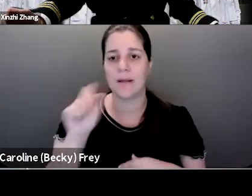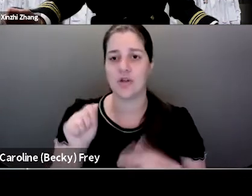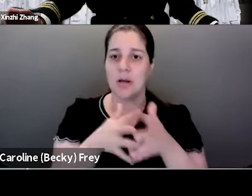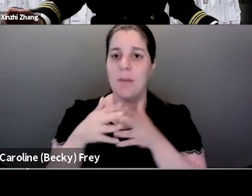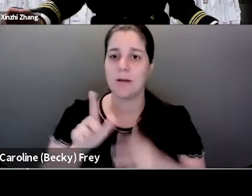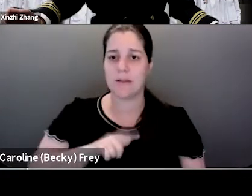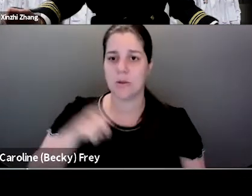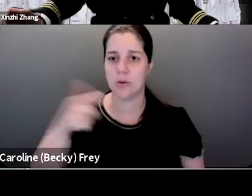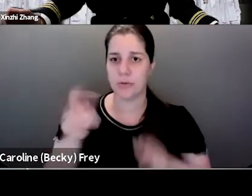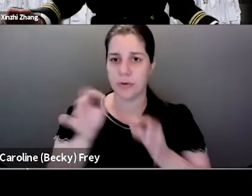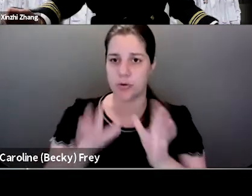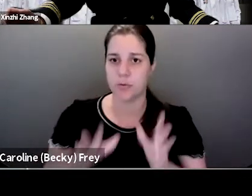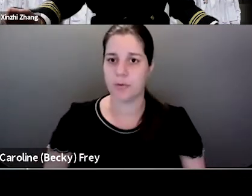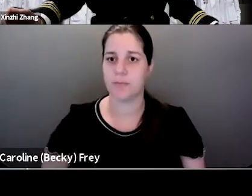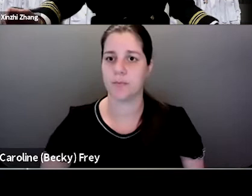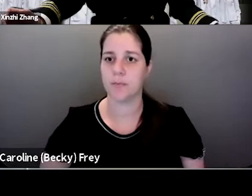please.